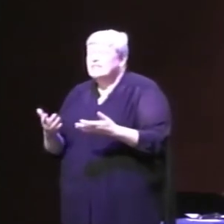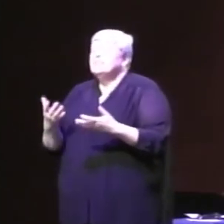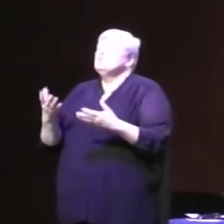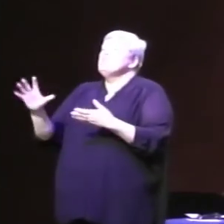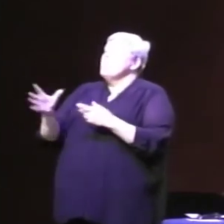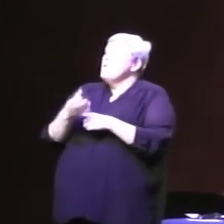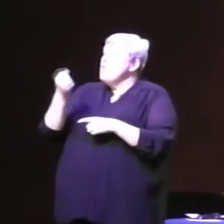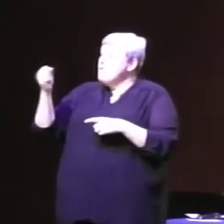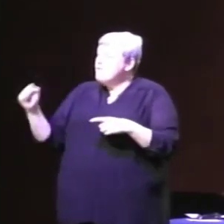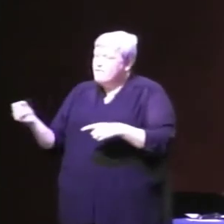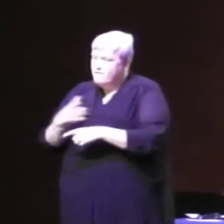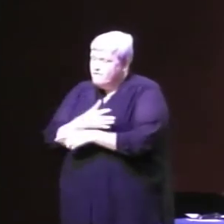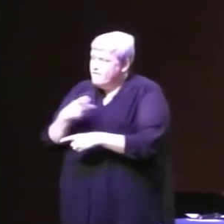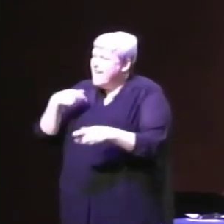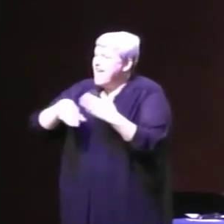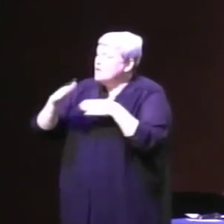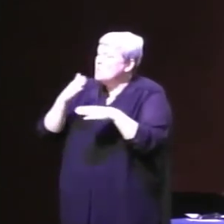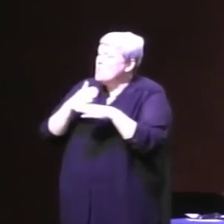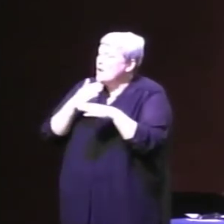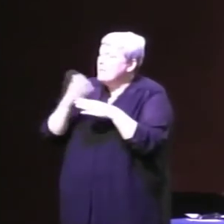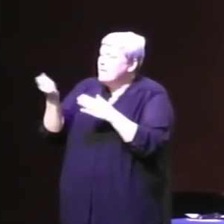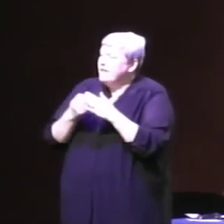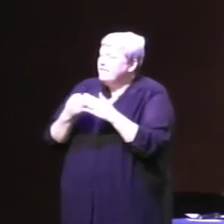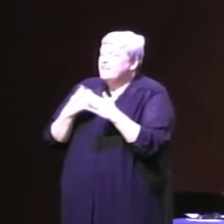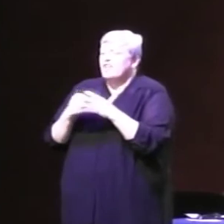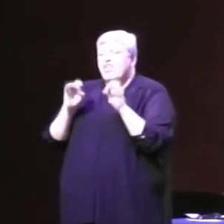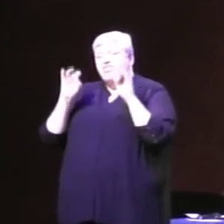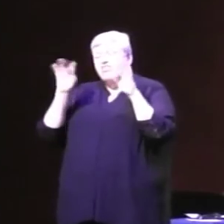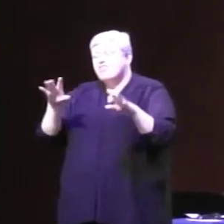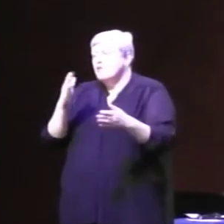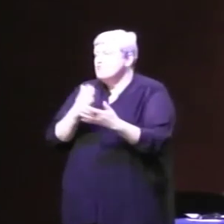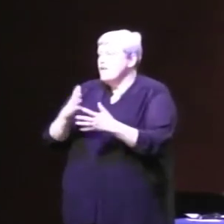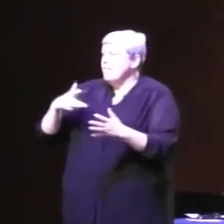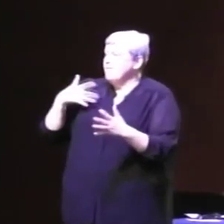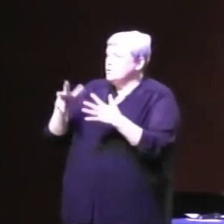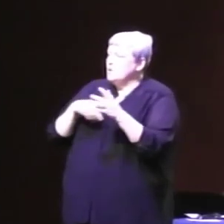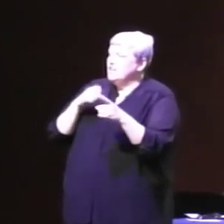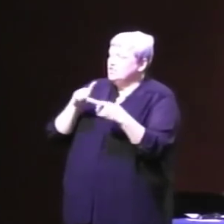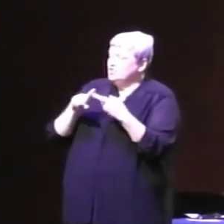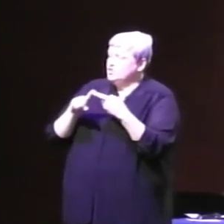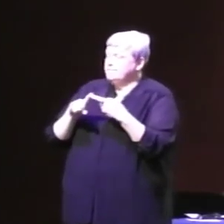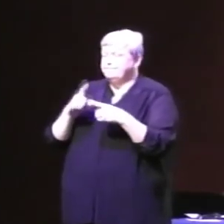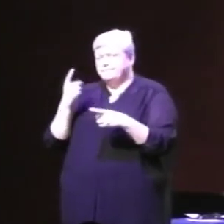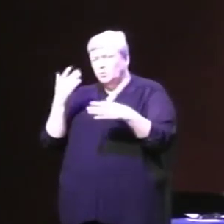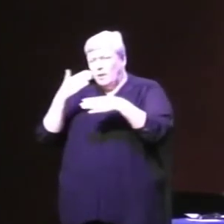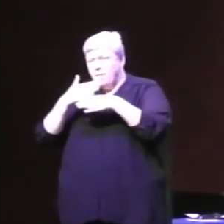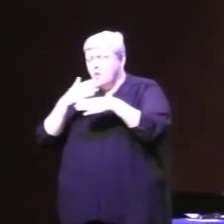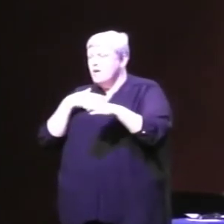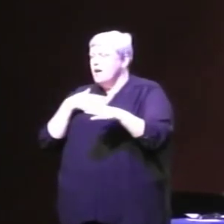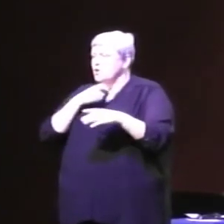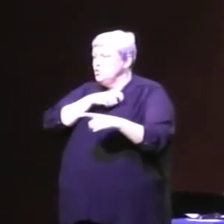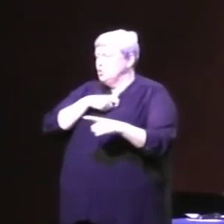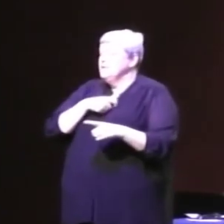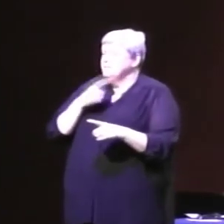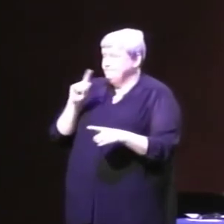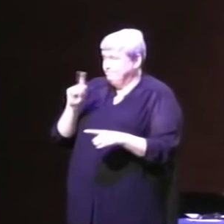benefits or by abandoning the real living wage. The one remaining barrier to Osborne is the trade union movement,